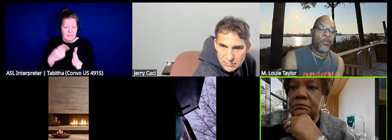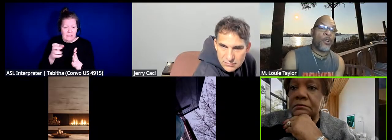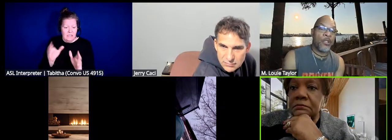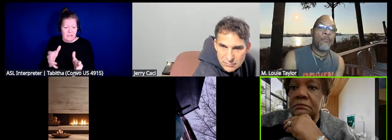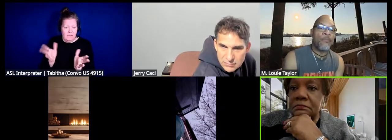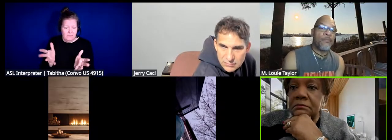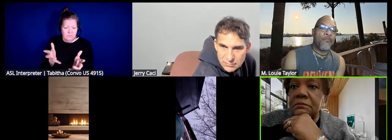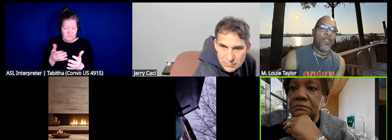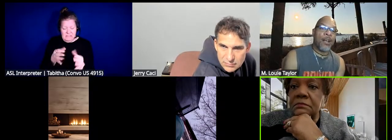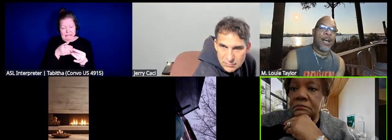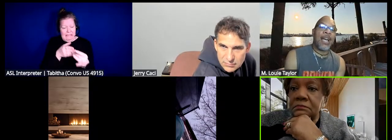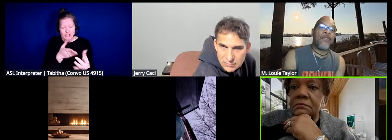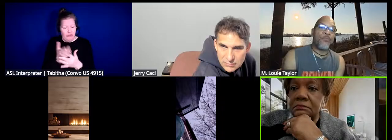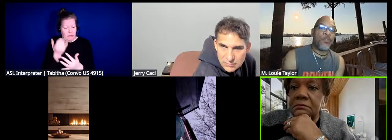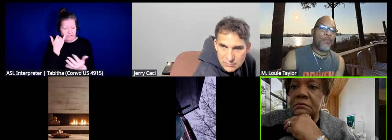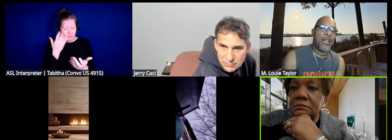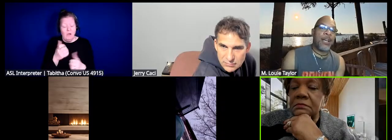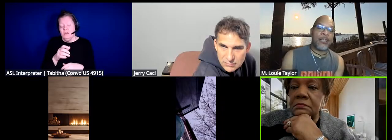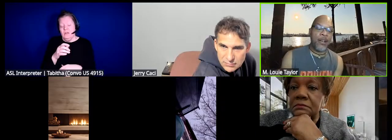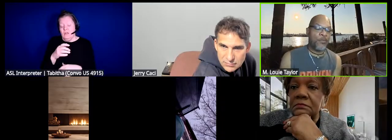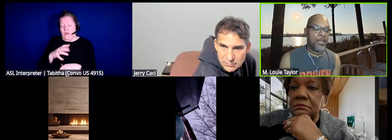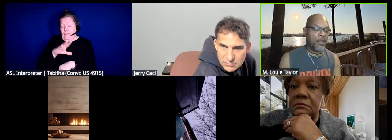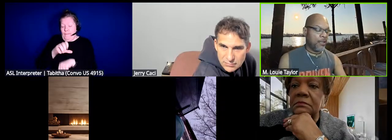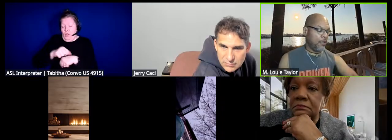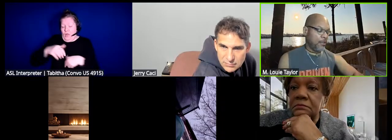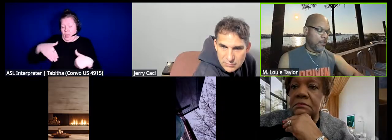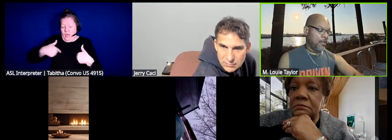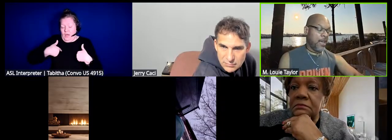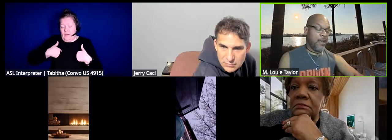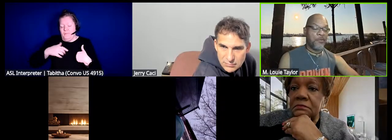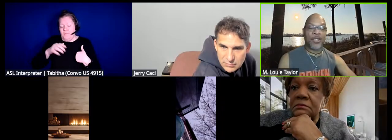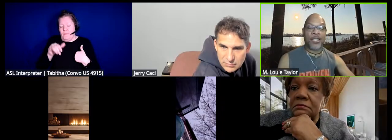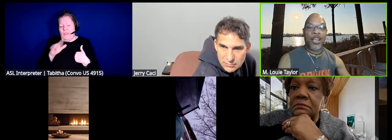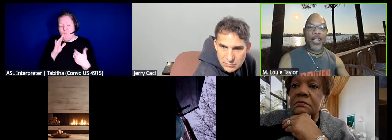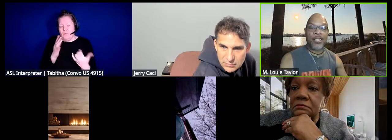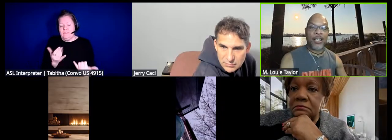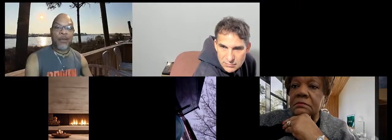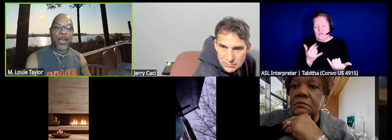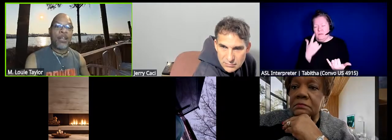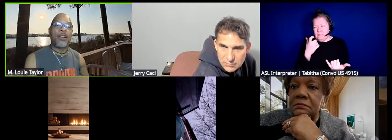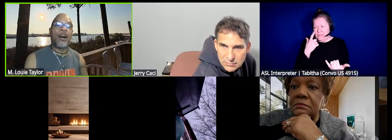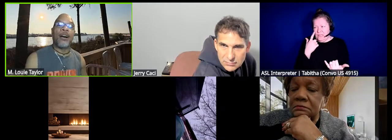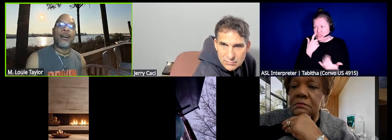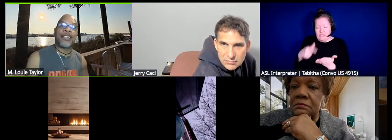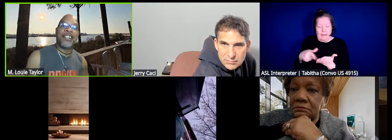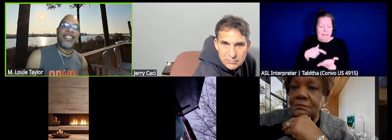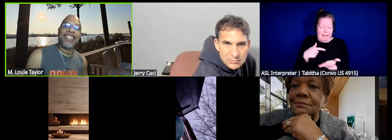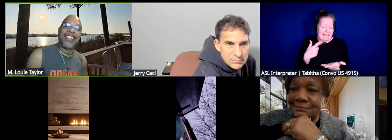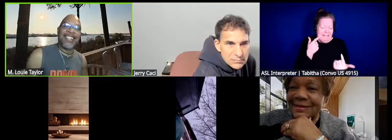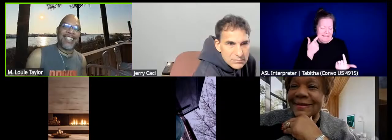through it if you want to. I haven't booked mine yet. That would be today because I think I just got paid.